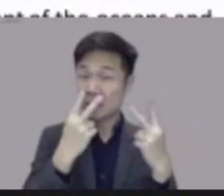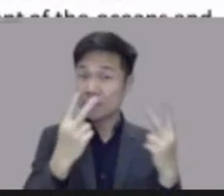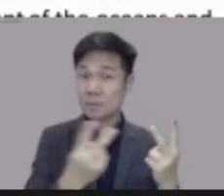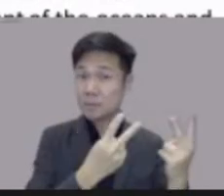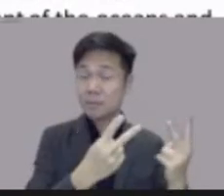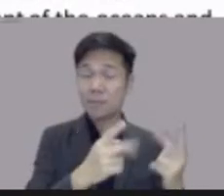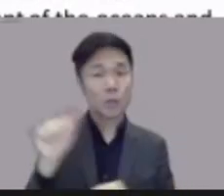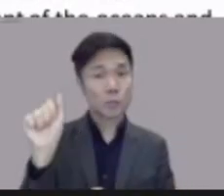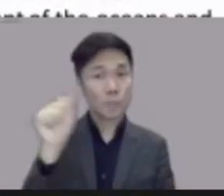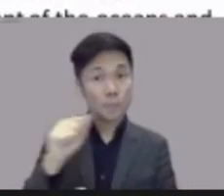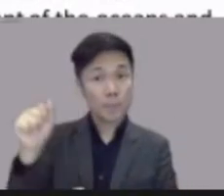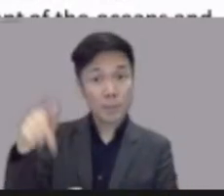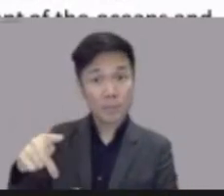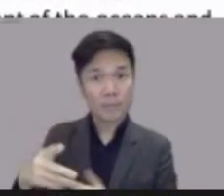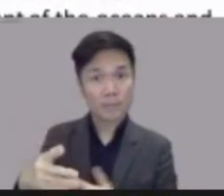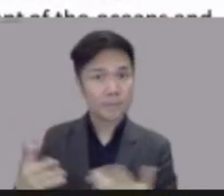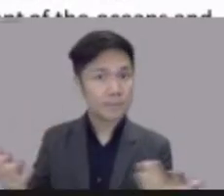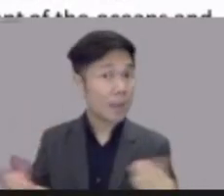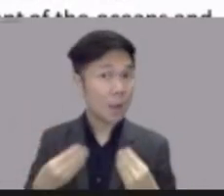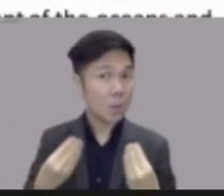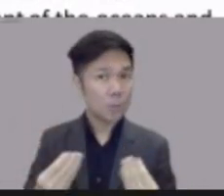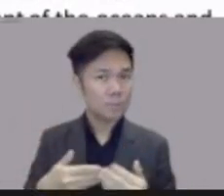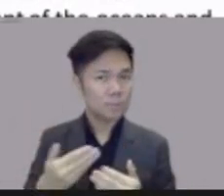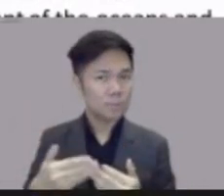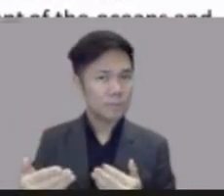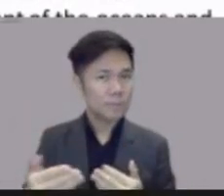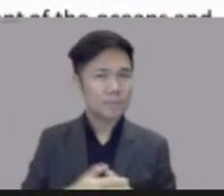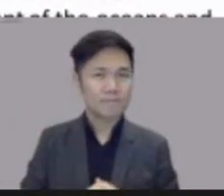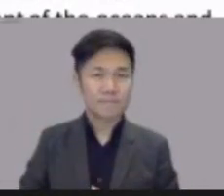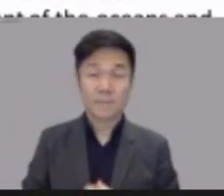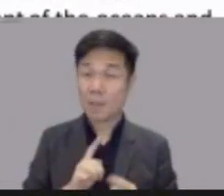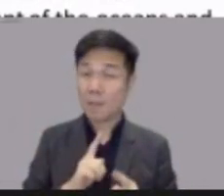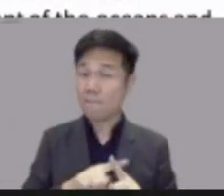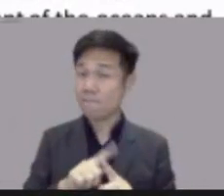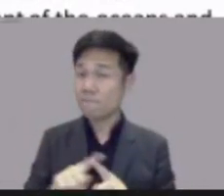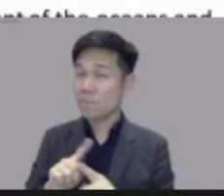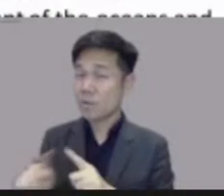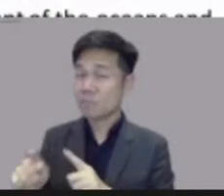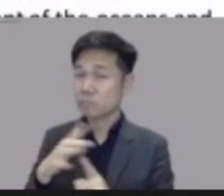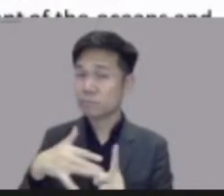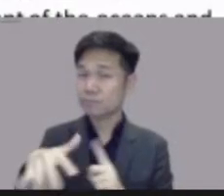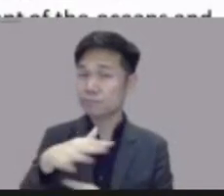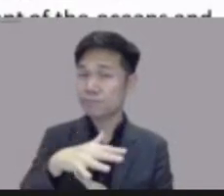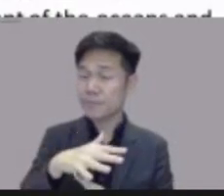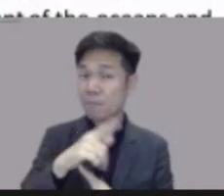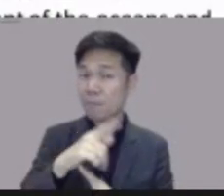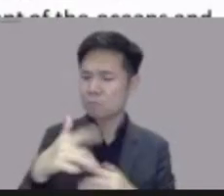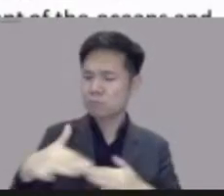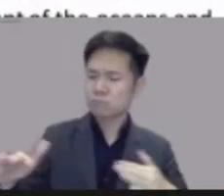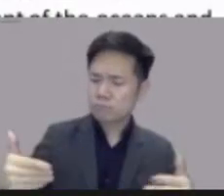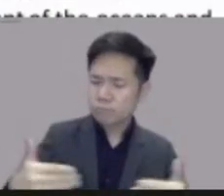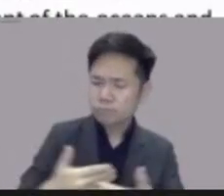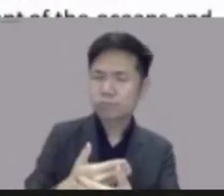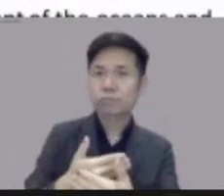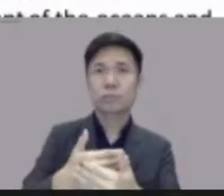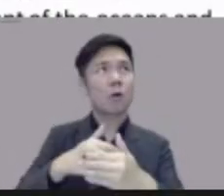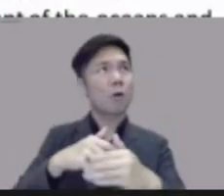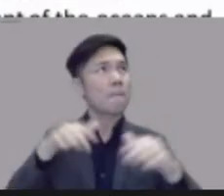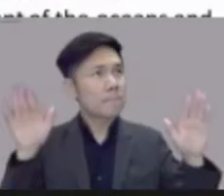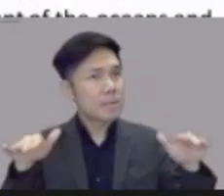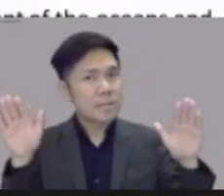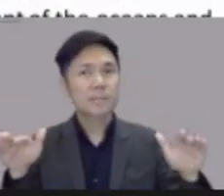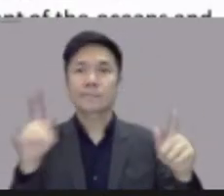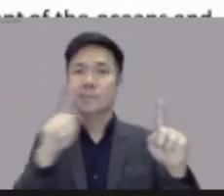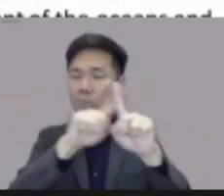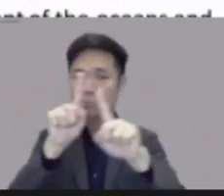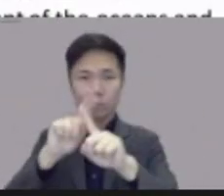is happening over a wide array of ecosystems whether they are terrestrial or Marine and to advance biodiversity